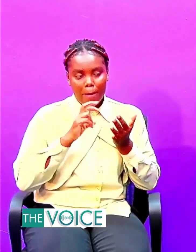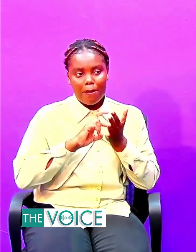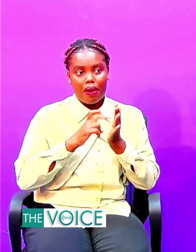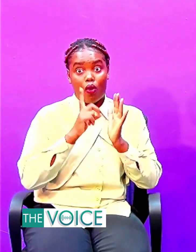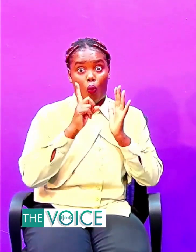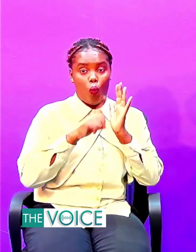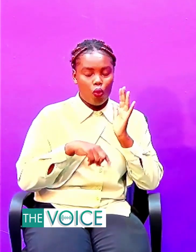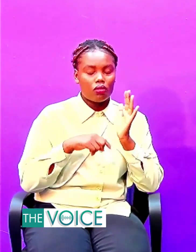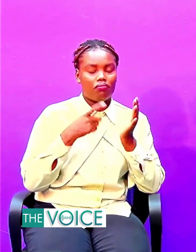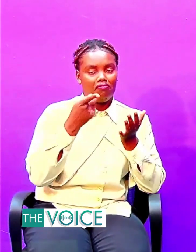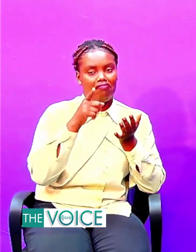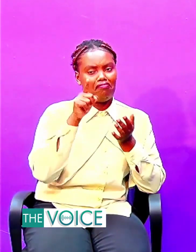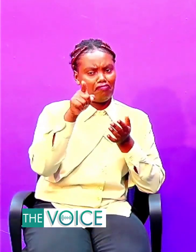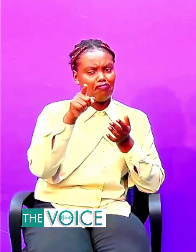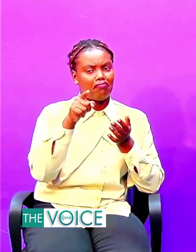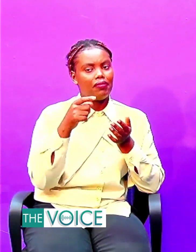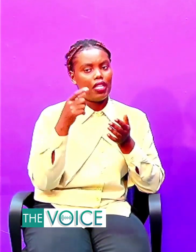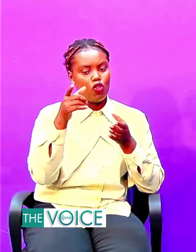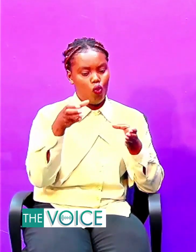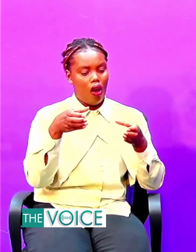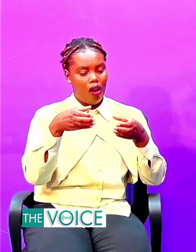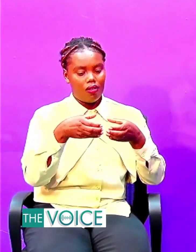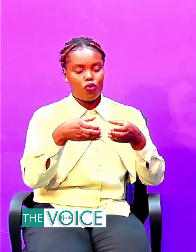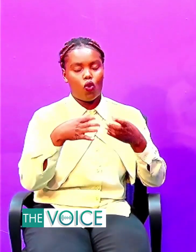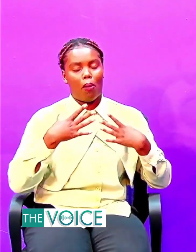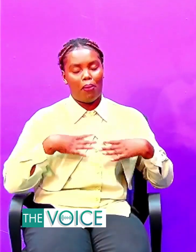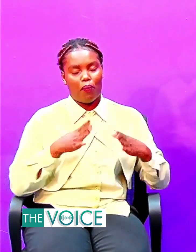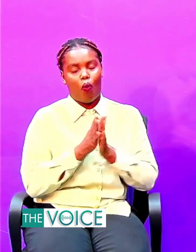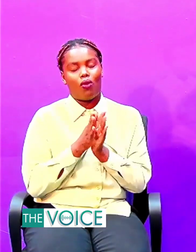people with epilepsy are also,